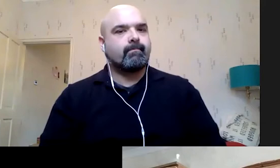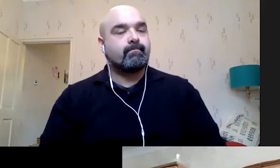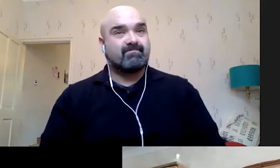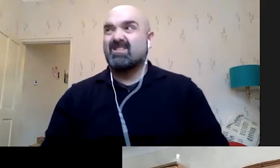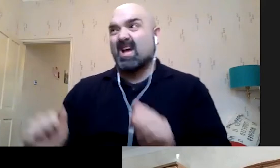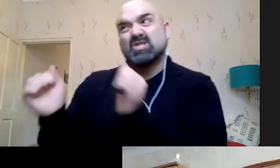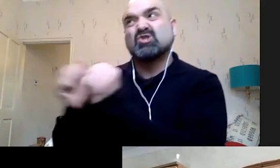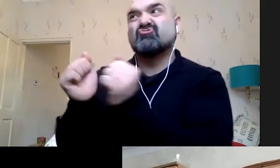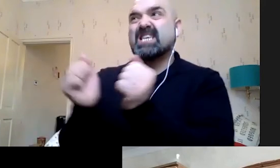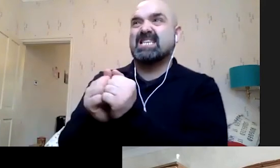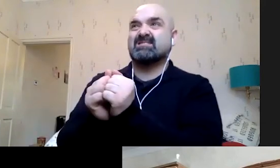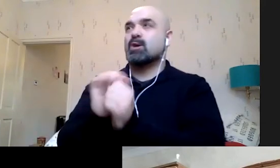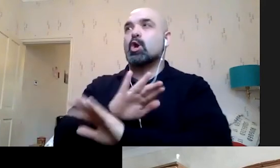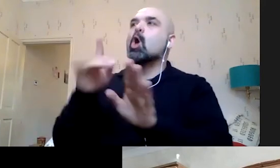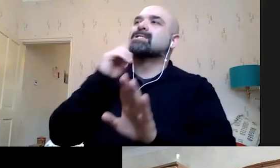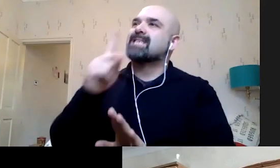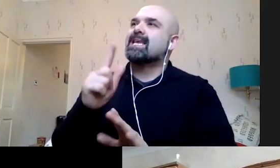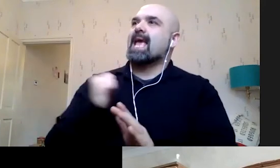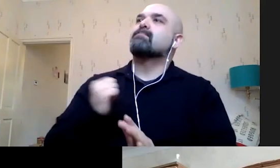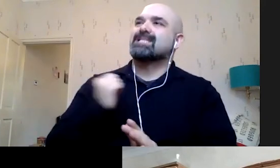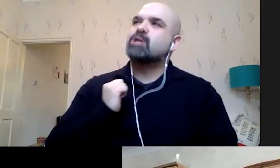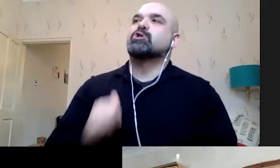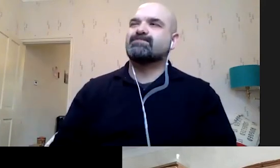these unspoken, like you said, expectations and